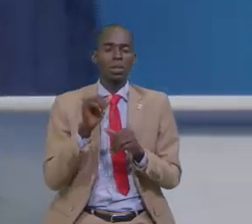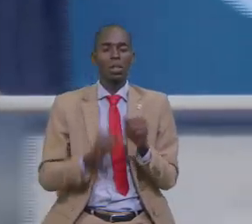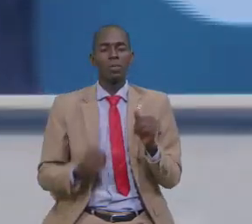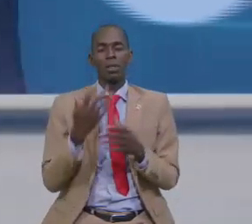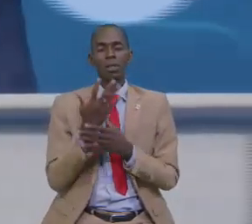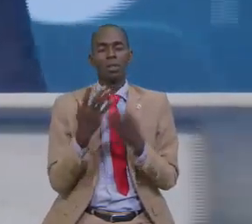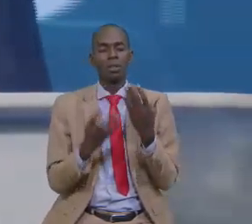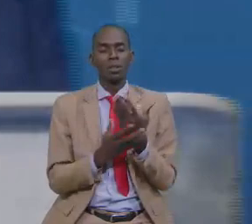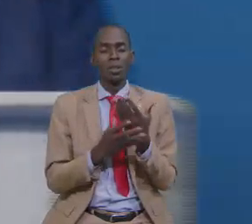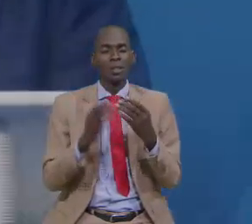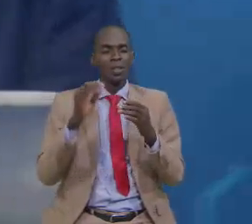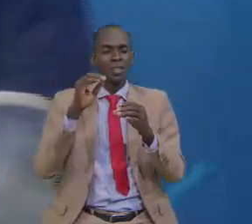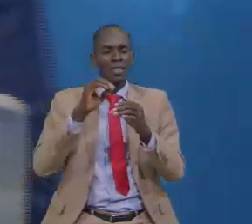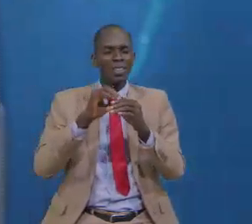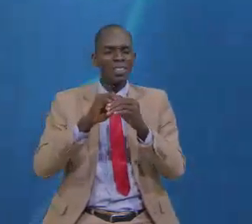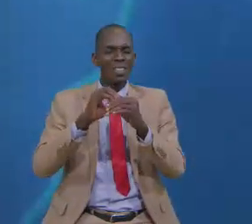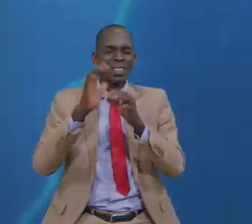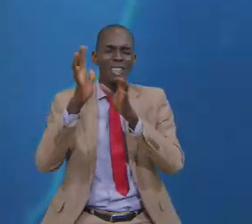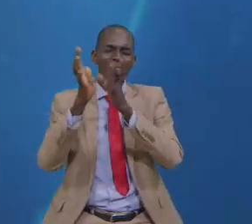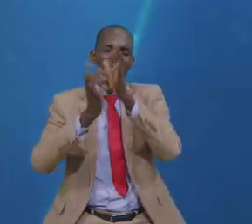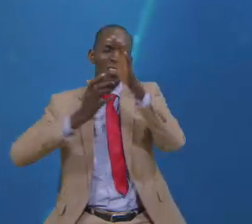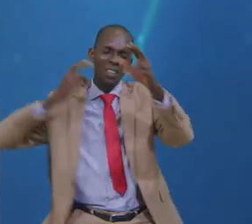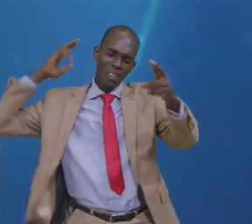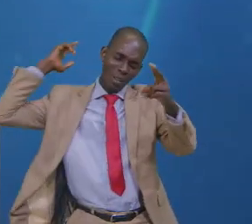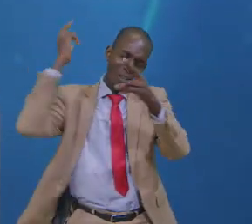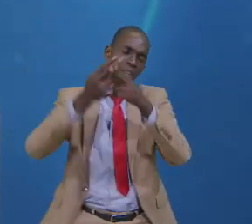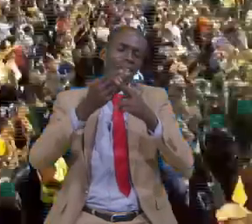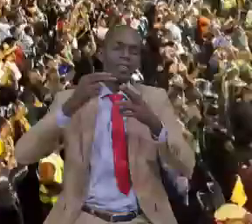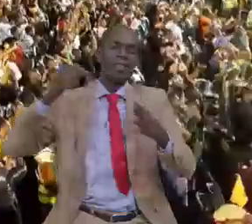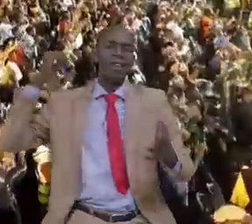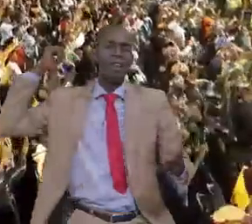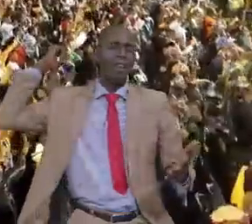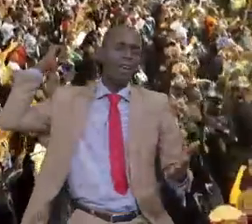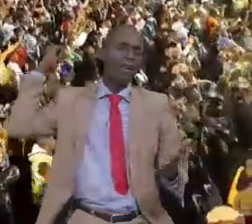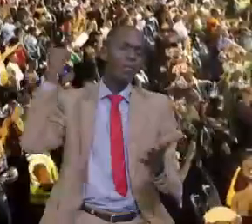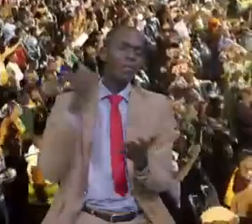in Jesus name we pray